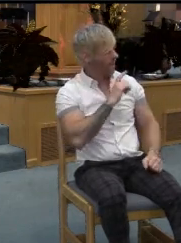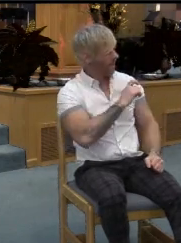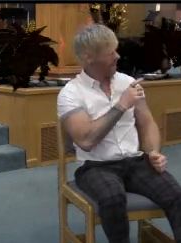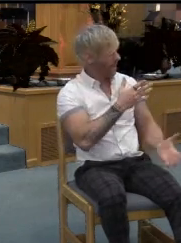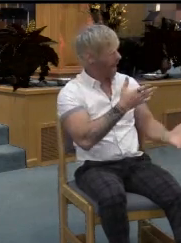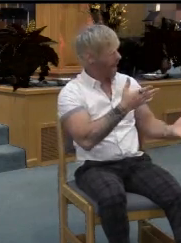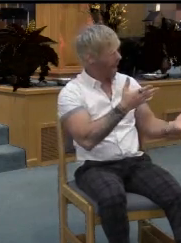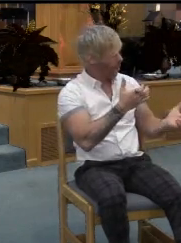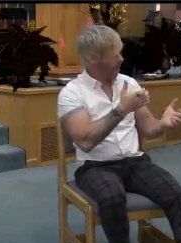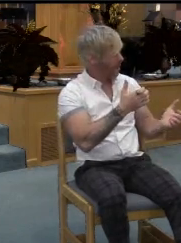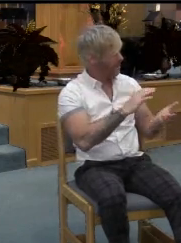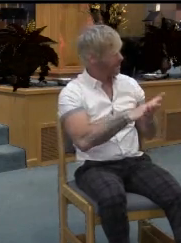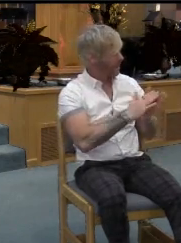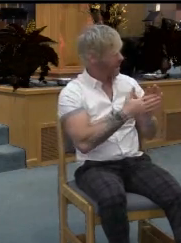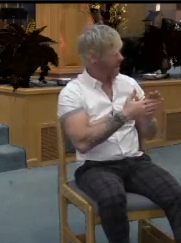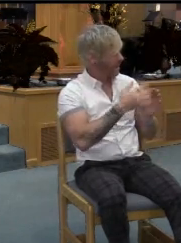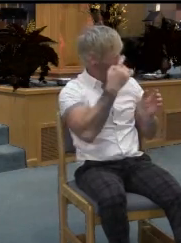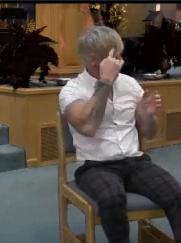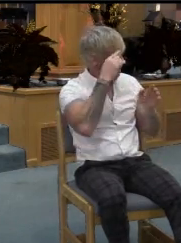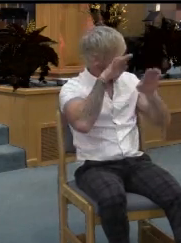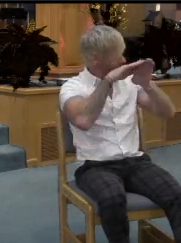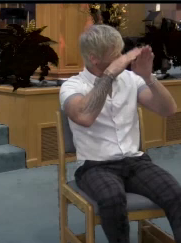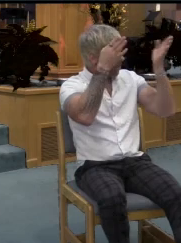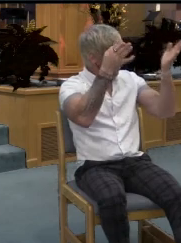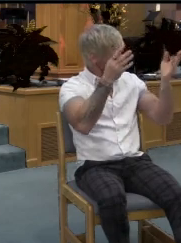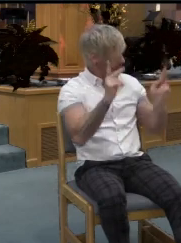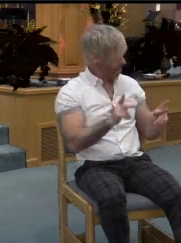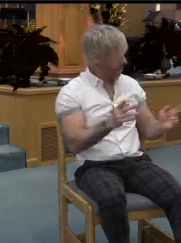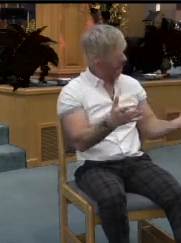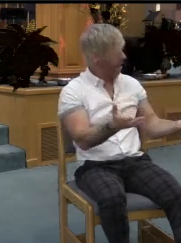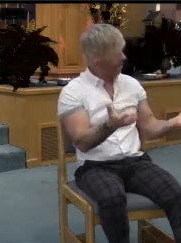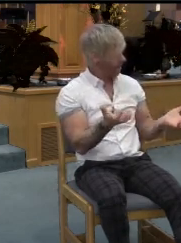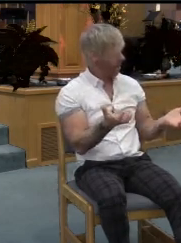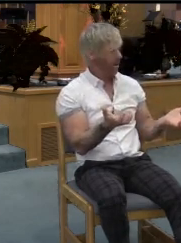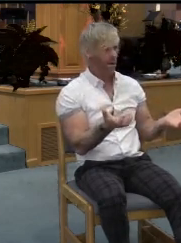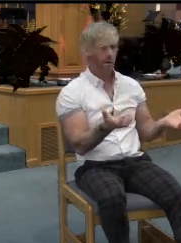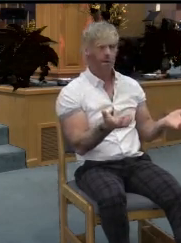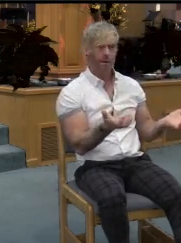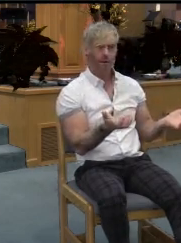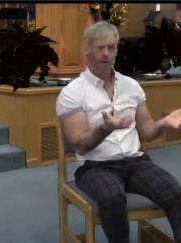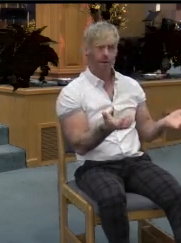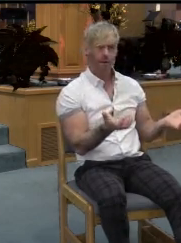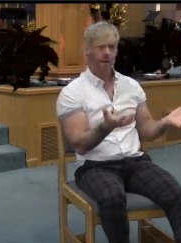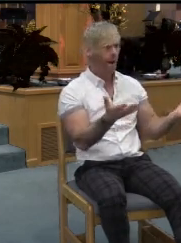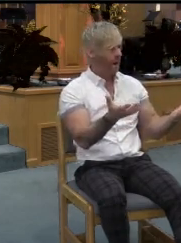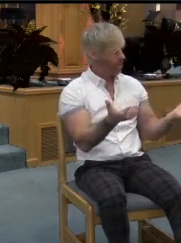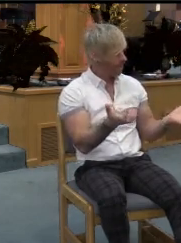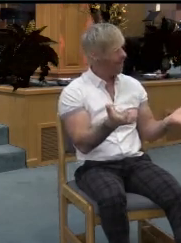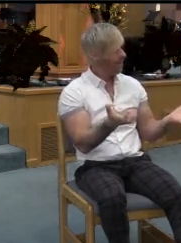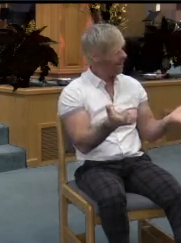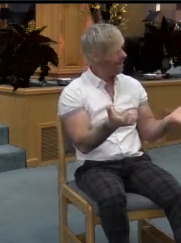an open-minded person. I want to be. I really want to be.